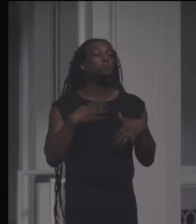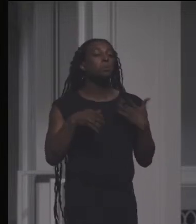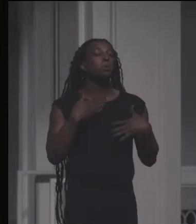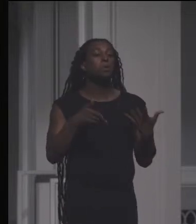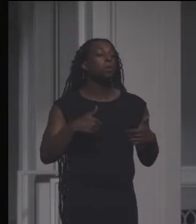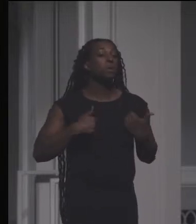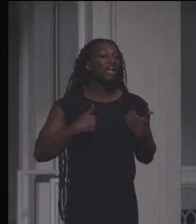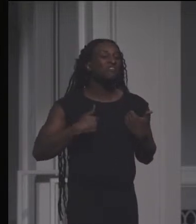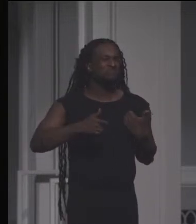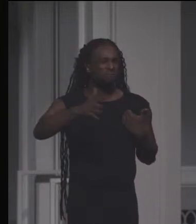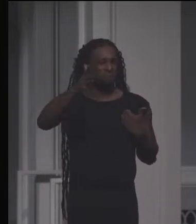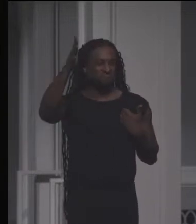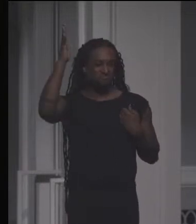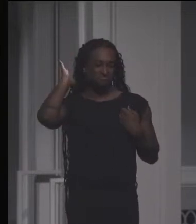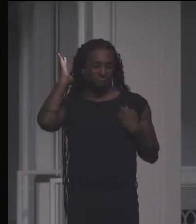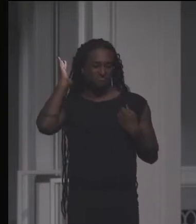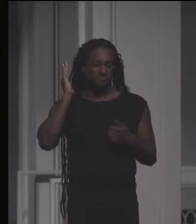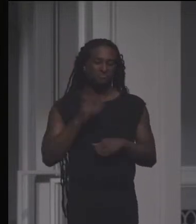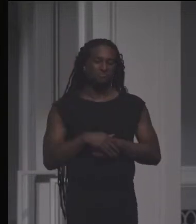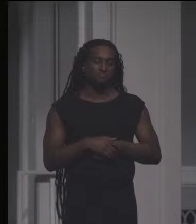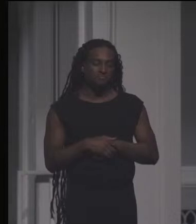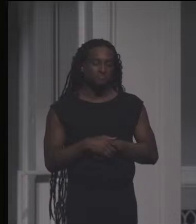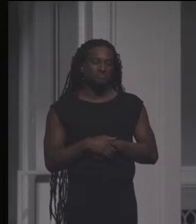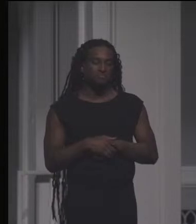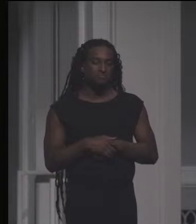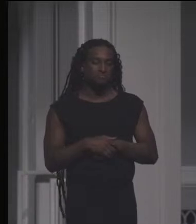past. Which is,